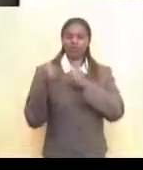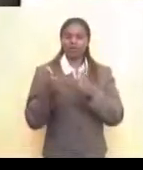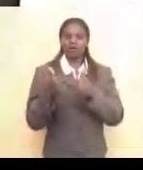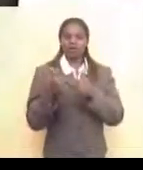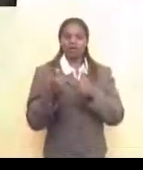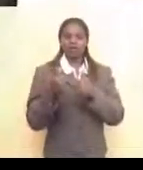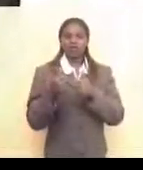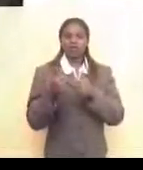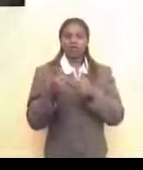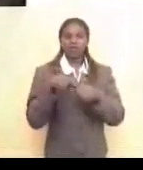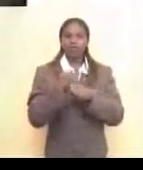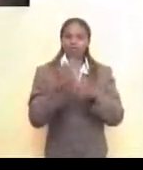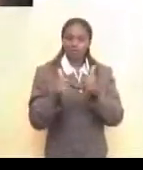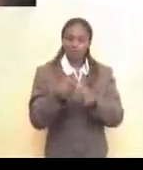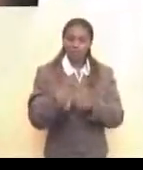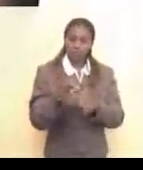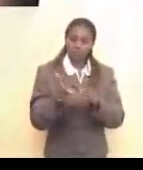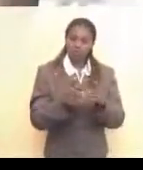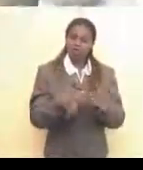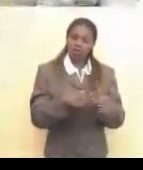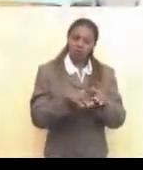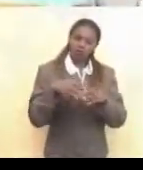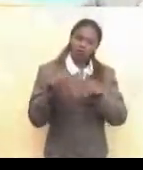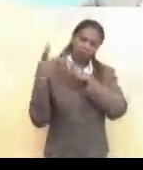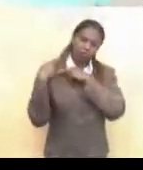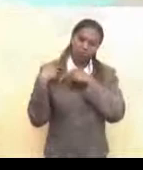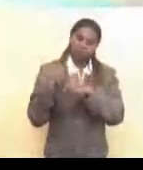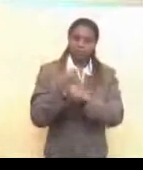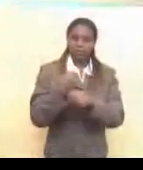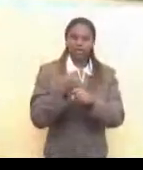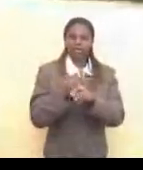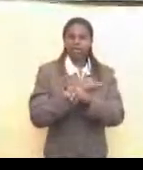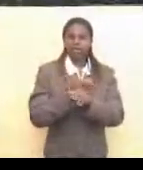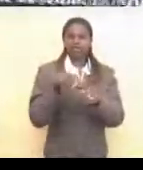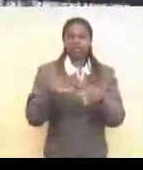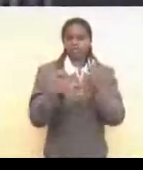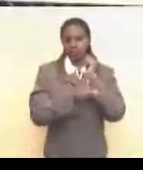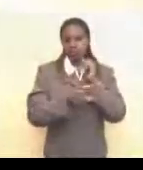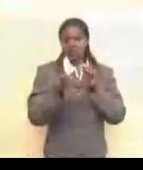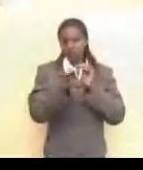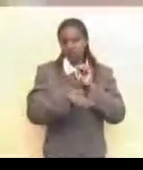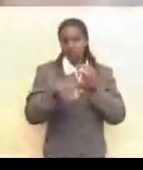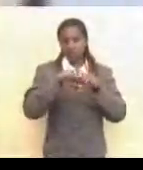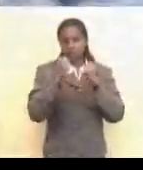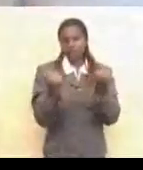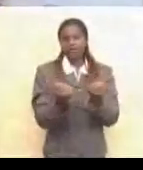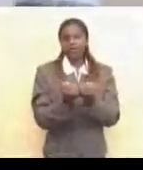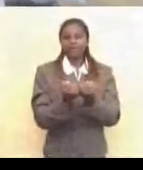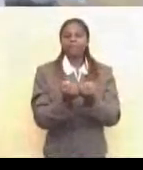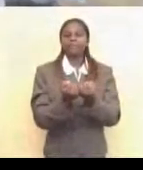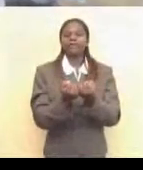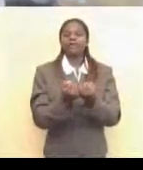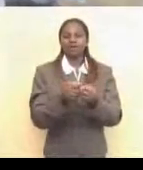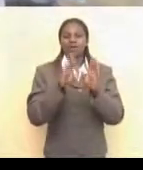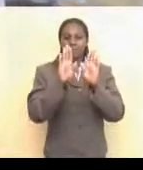what they do, and they're really committed to making a difference in this society. So that is a plus